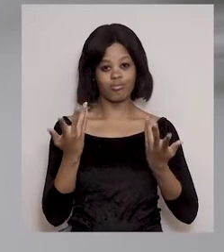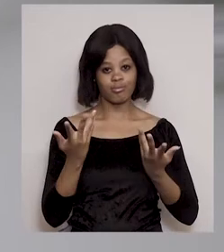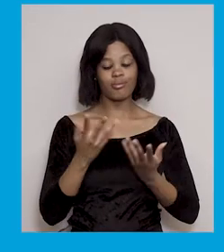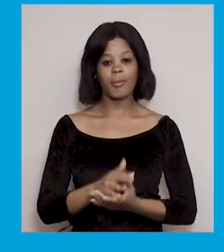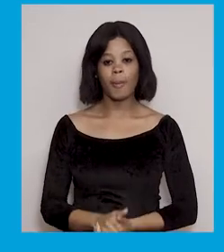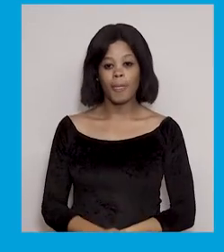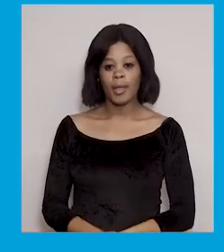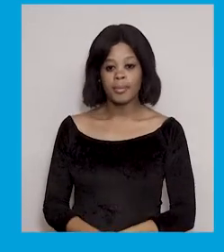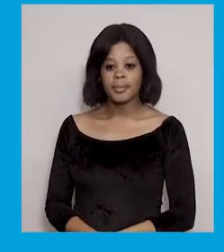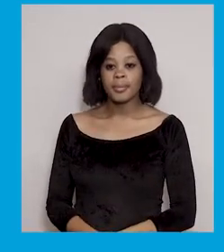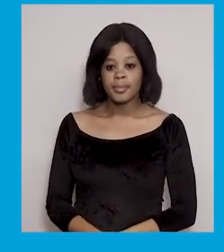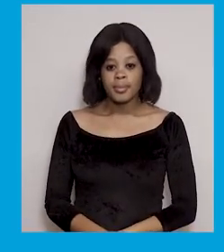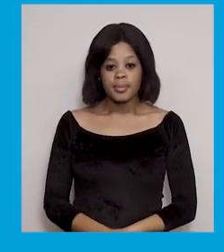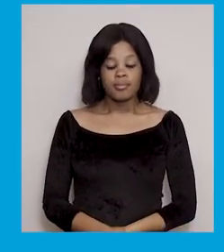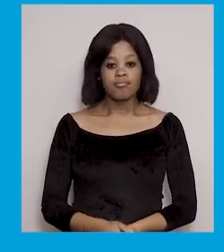here.